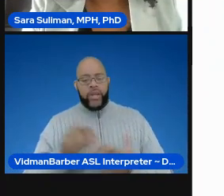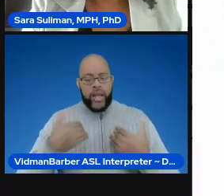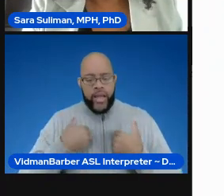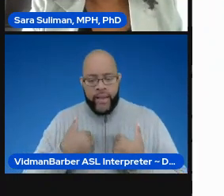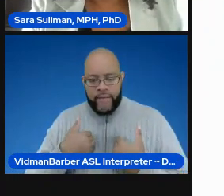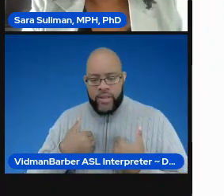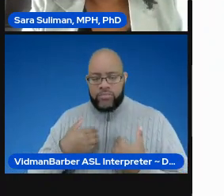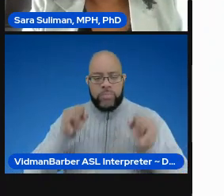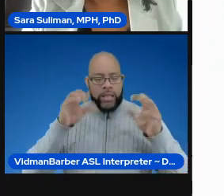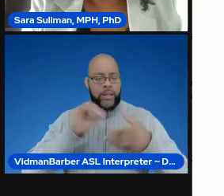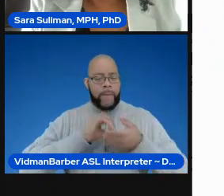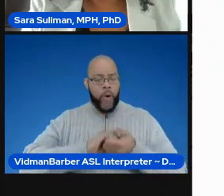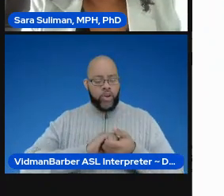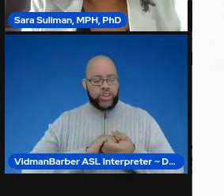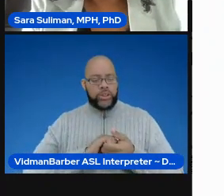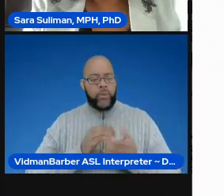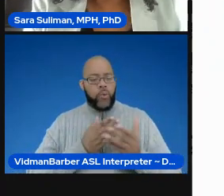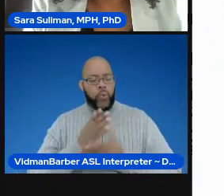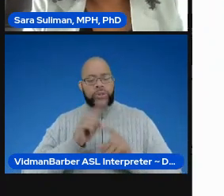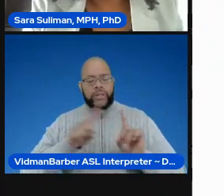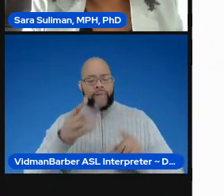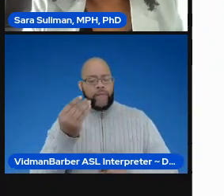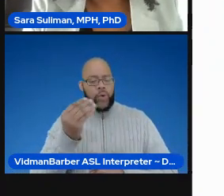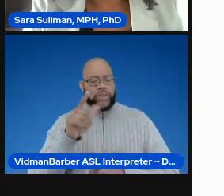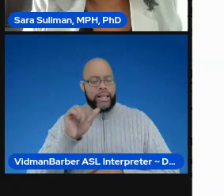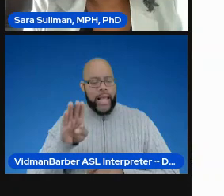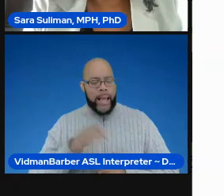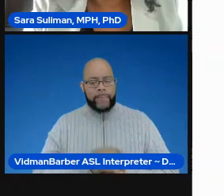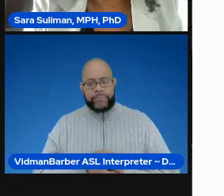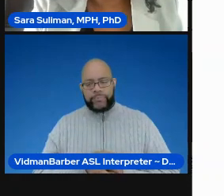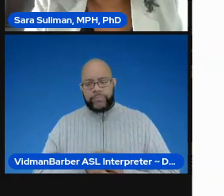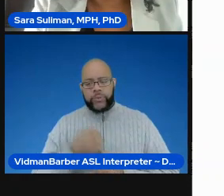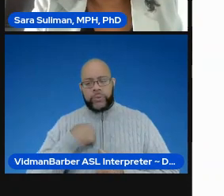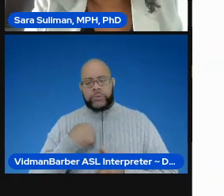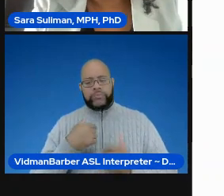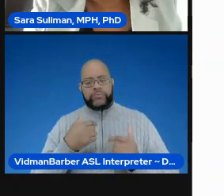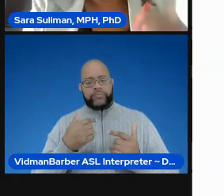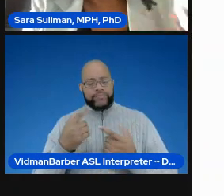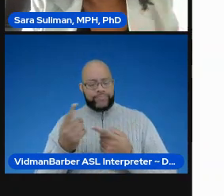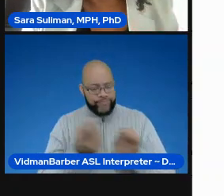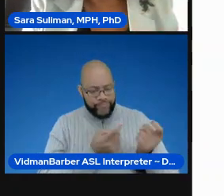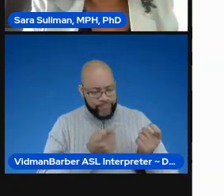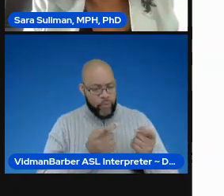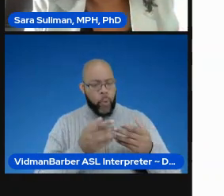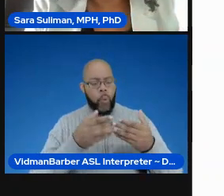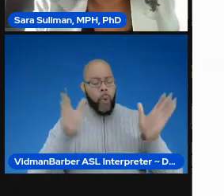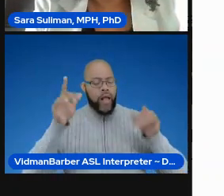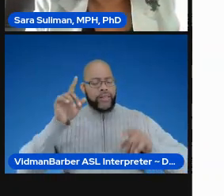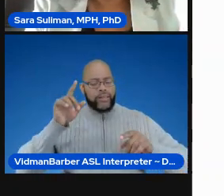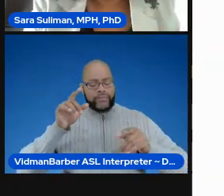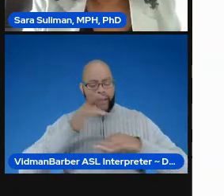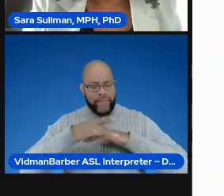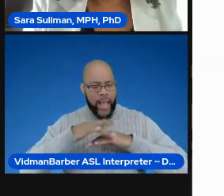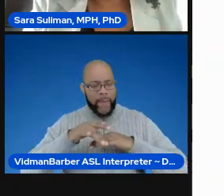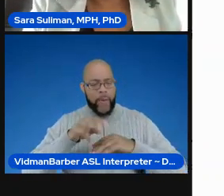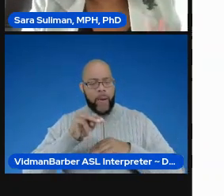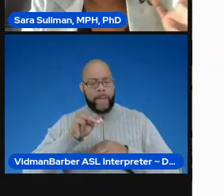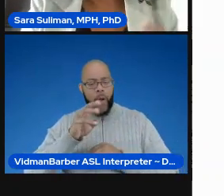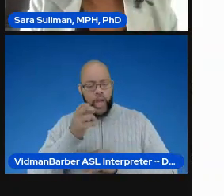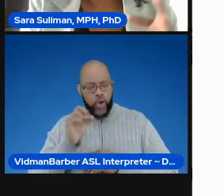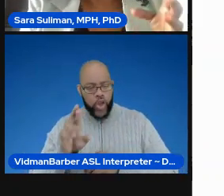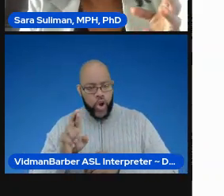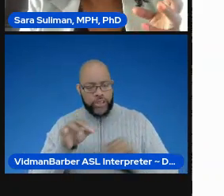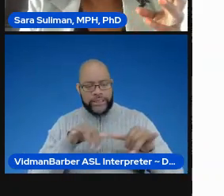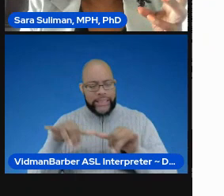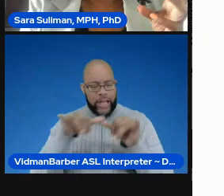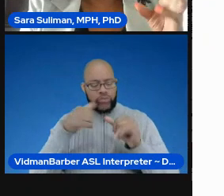amazing partnership across 14 different labs, and we sourced 7 widely available molecular standards and